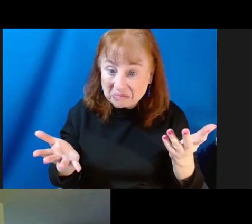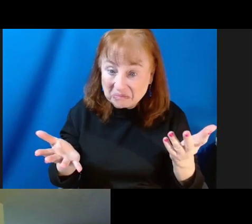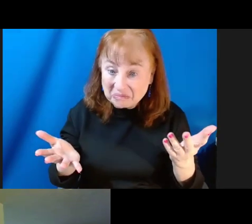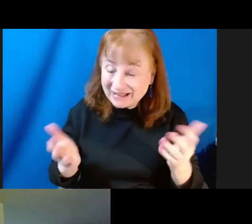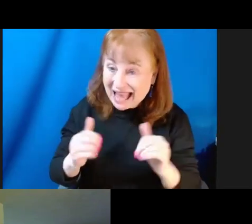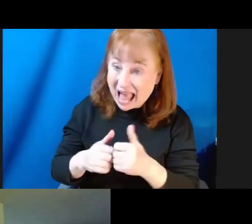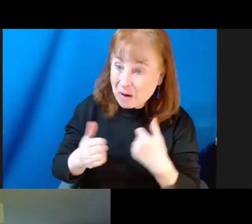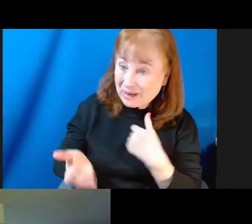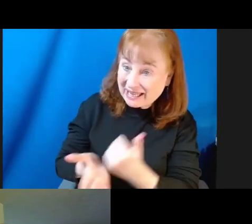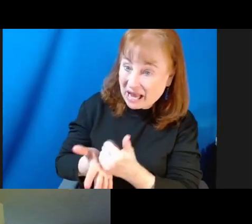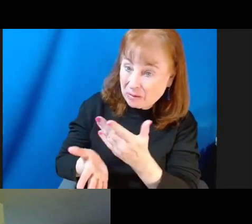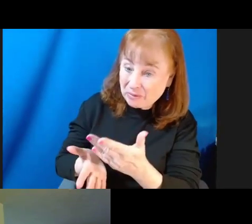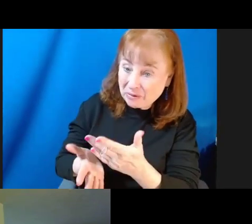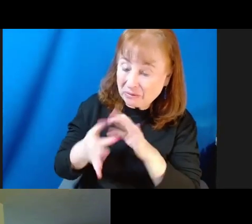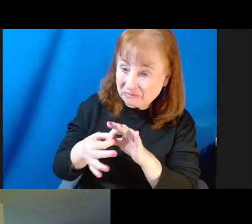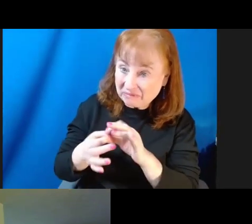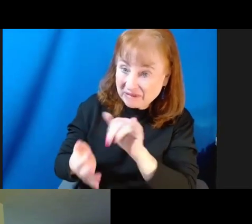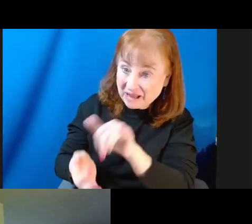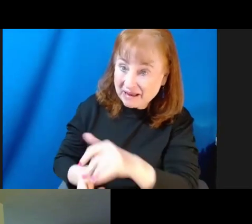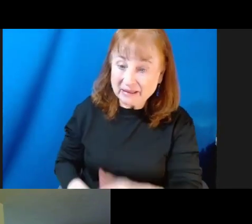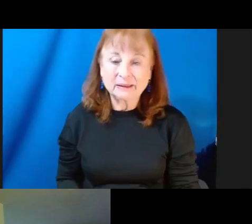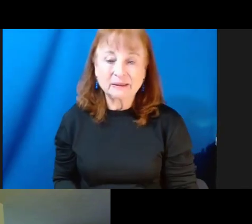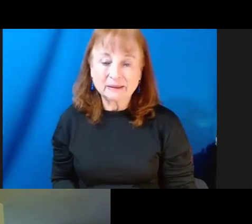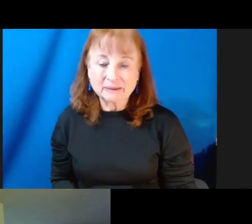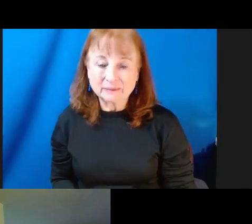how we can help you along that line.